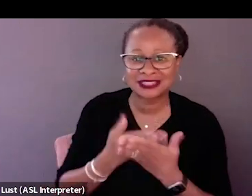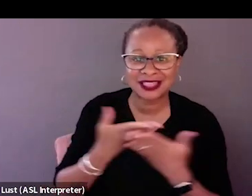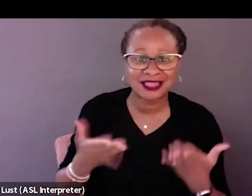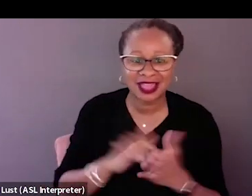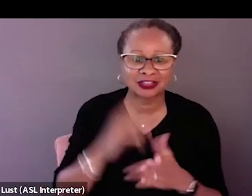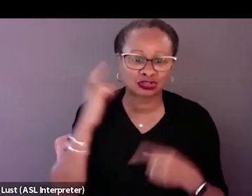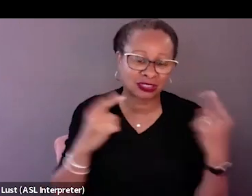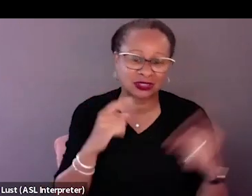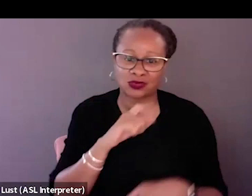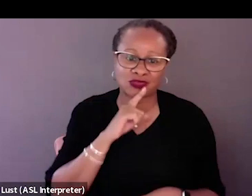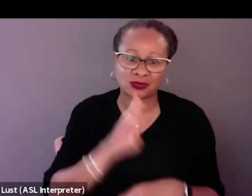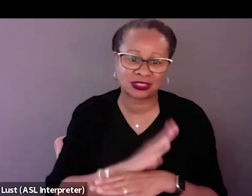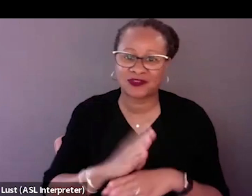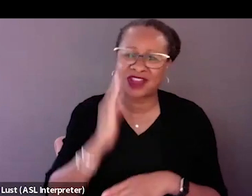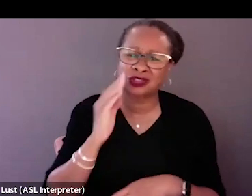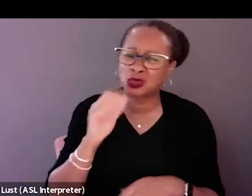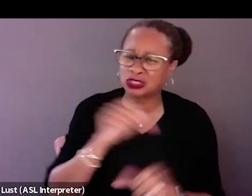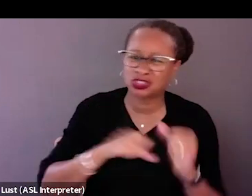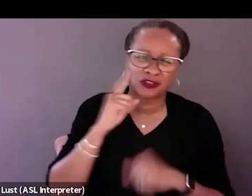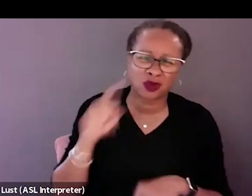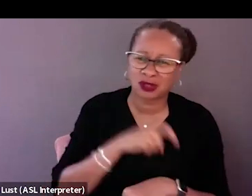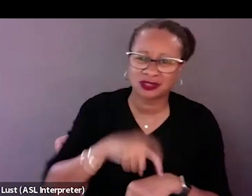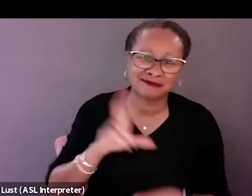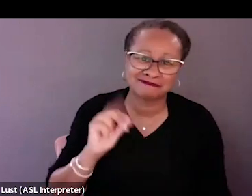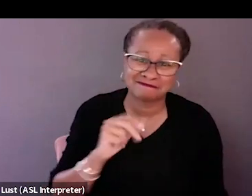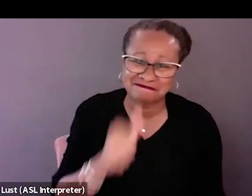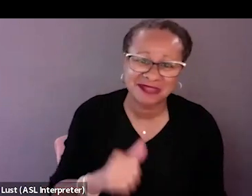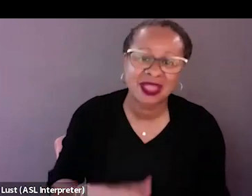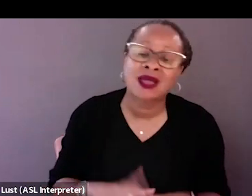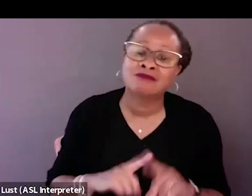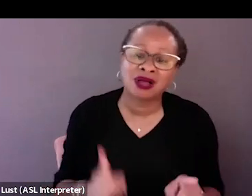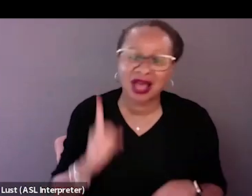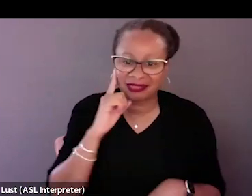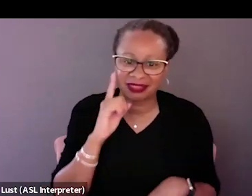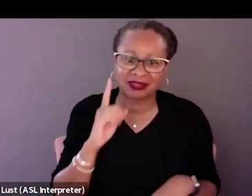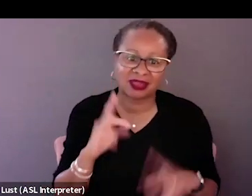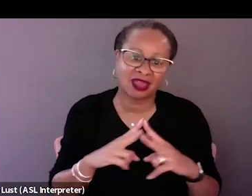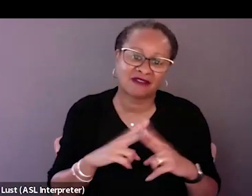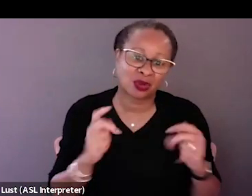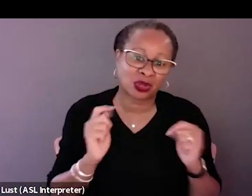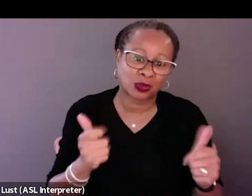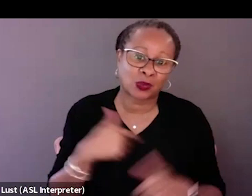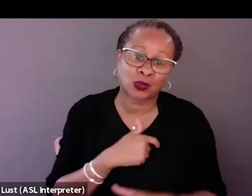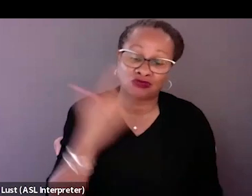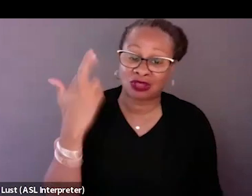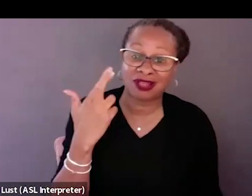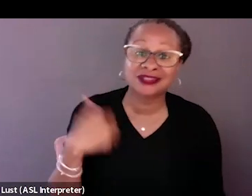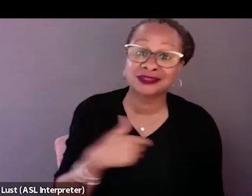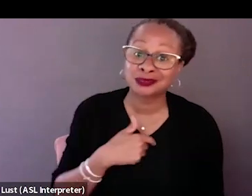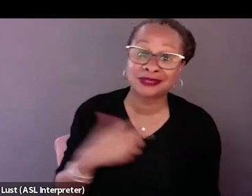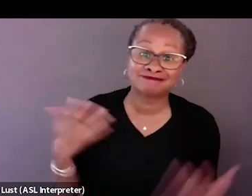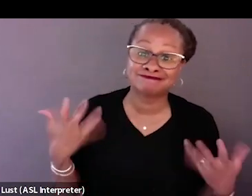we haven't really actually even known each other for very long. But I think that very, very quickly we realized we had